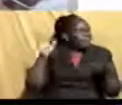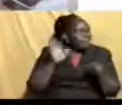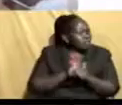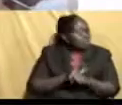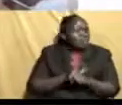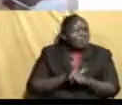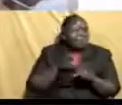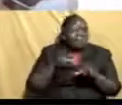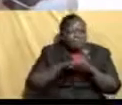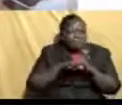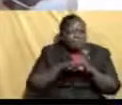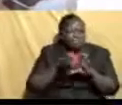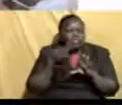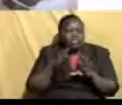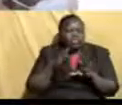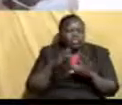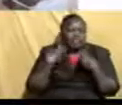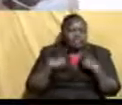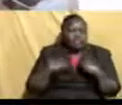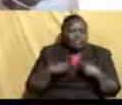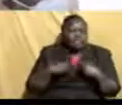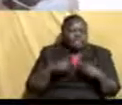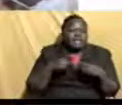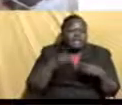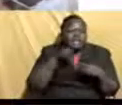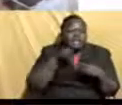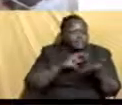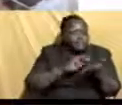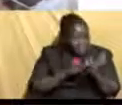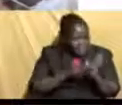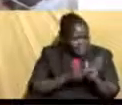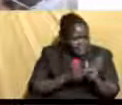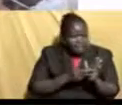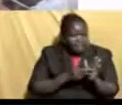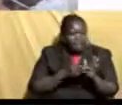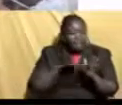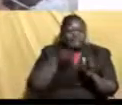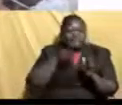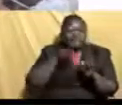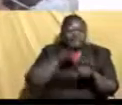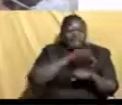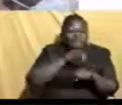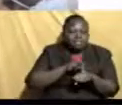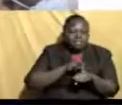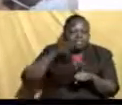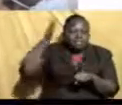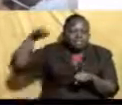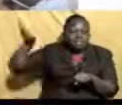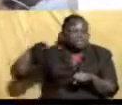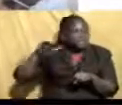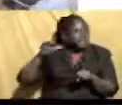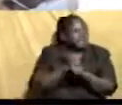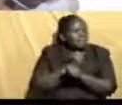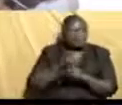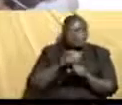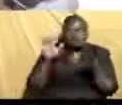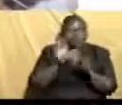in the popular initiative. And because there is a fuller participation in the popular initiative, it means the parliamentary initiative cannot be full.